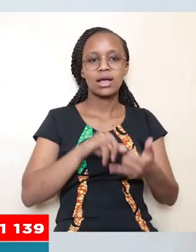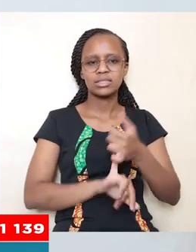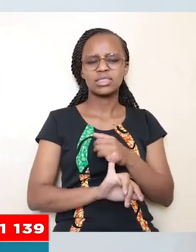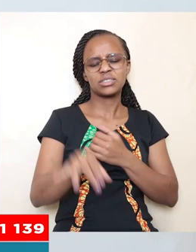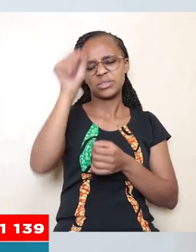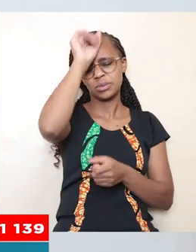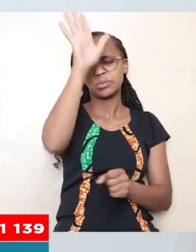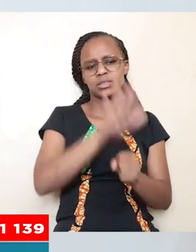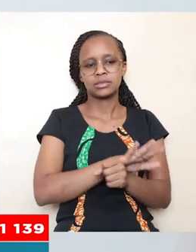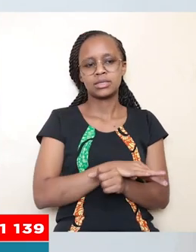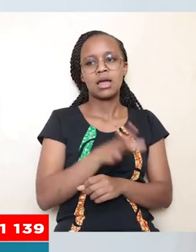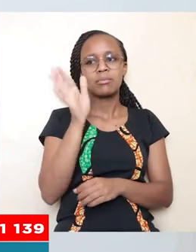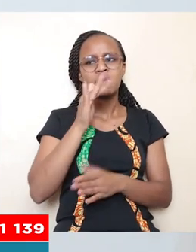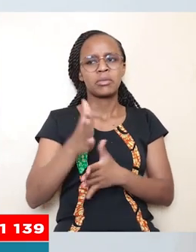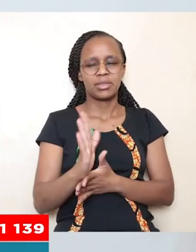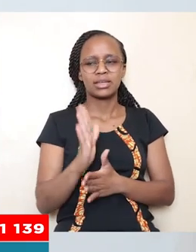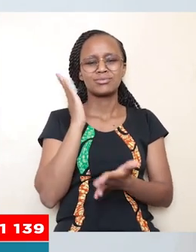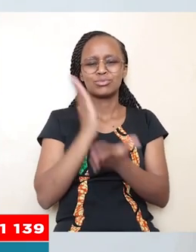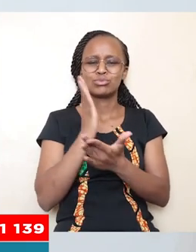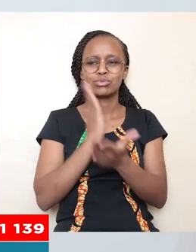anakaa mjiga. Unasema, by the way.